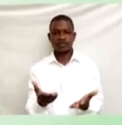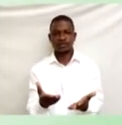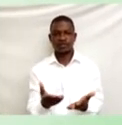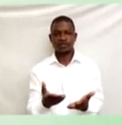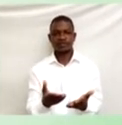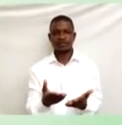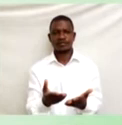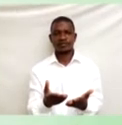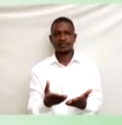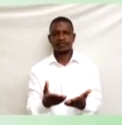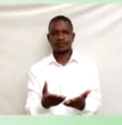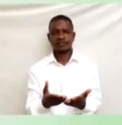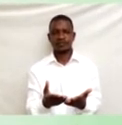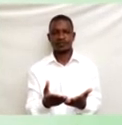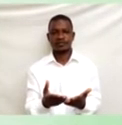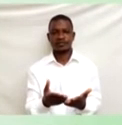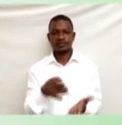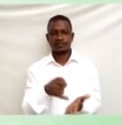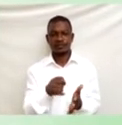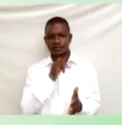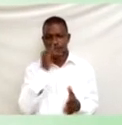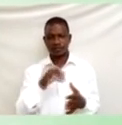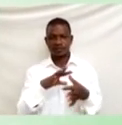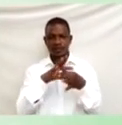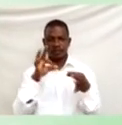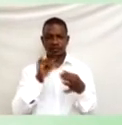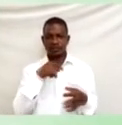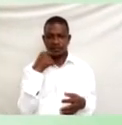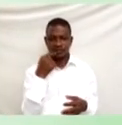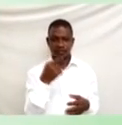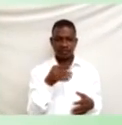And now, the sixth notion